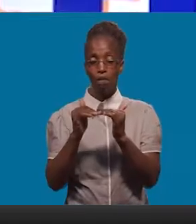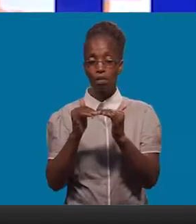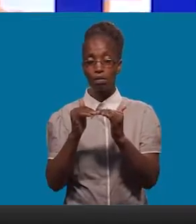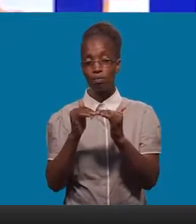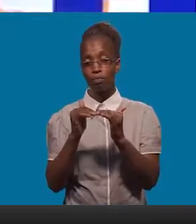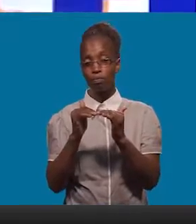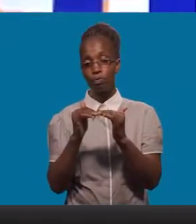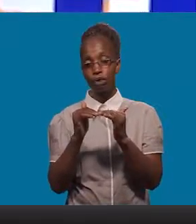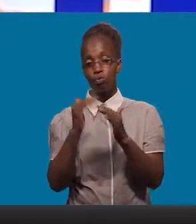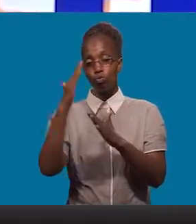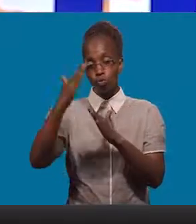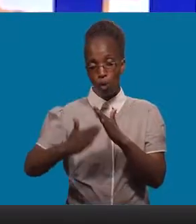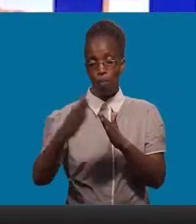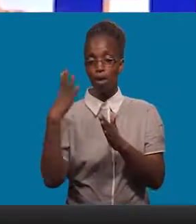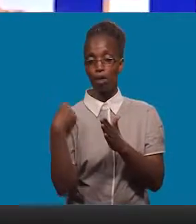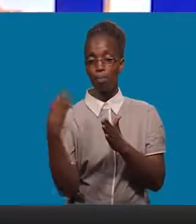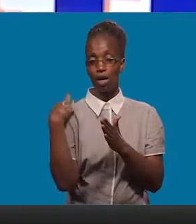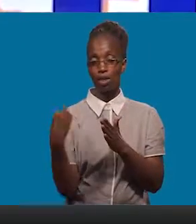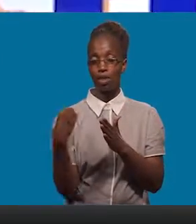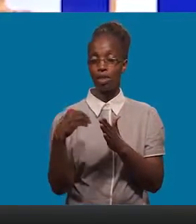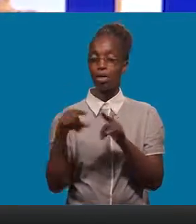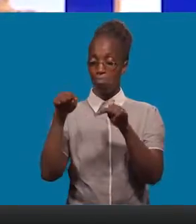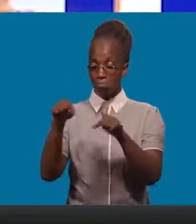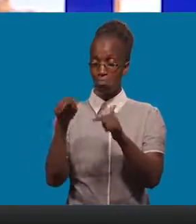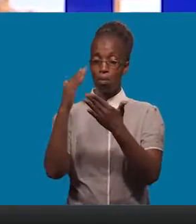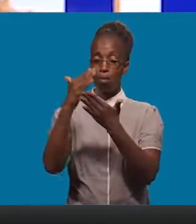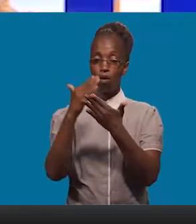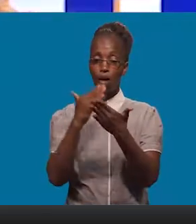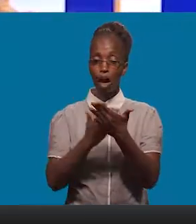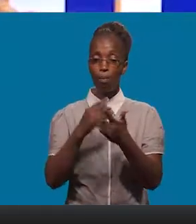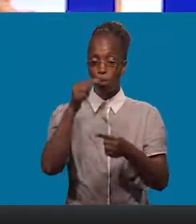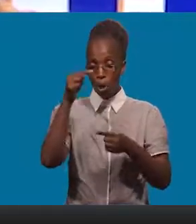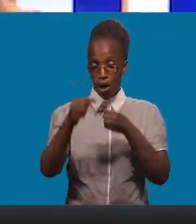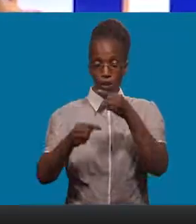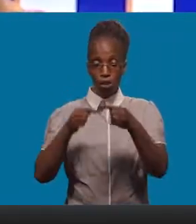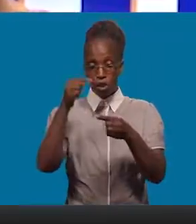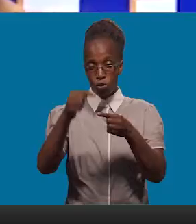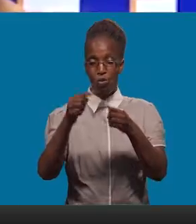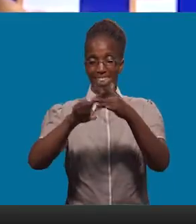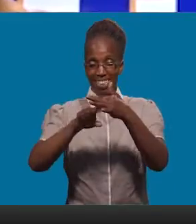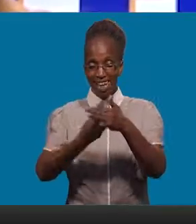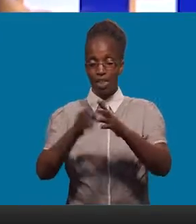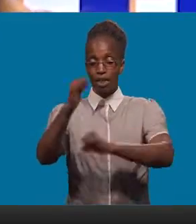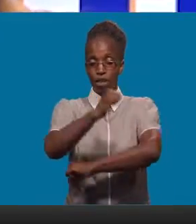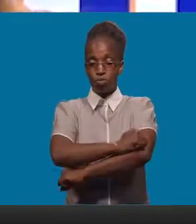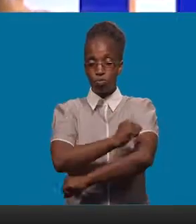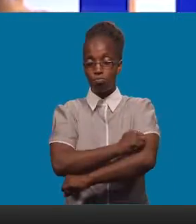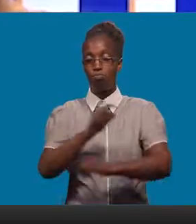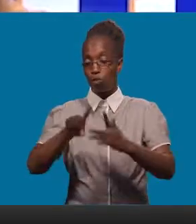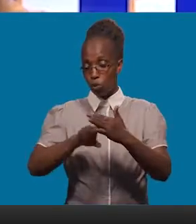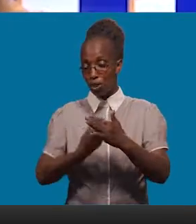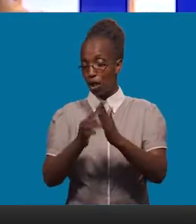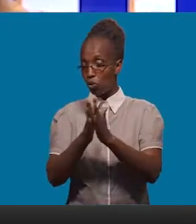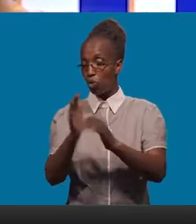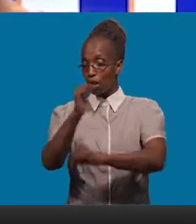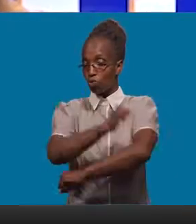practice. And that is why we are here. This program is actually going now to roll down in schools. We are going to start with the schools that we are actually